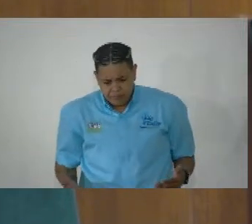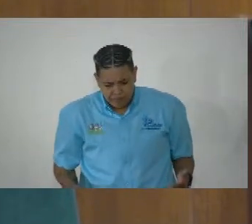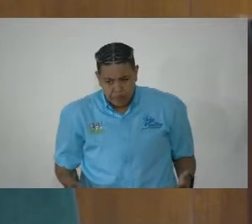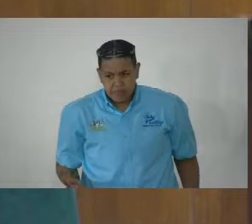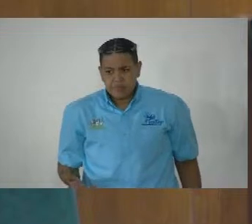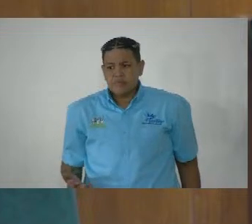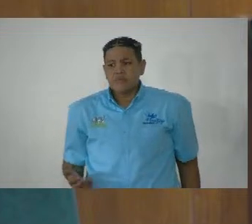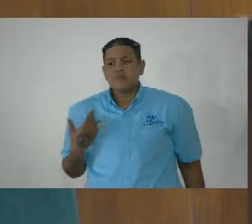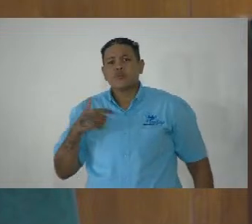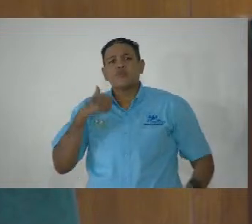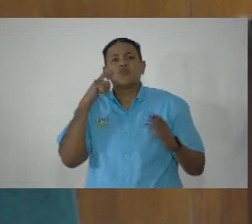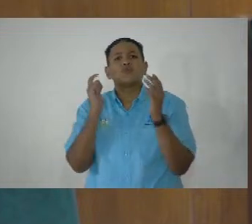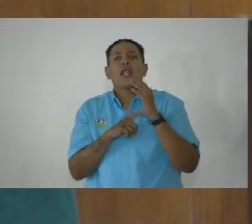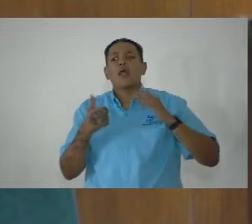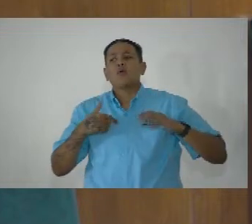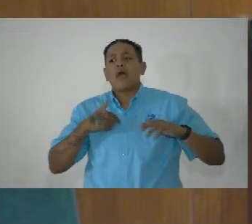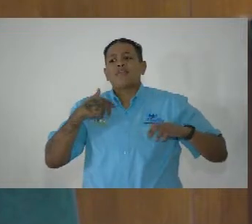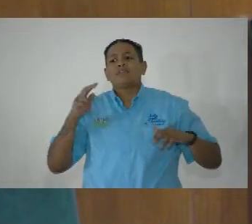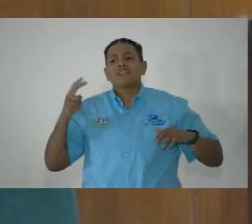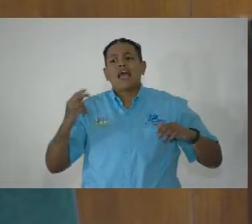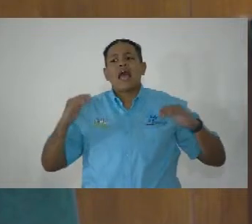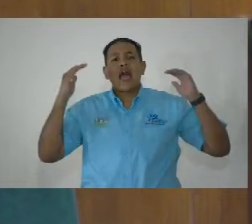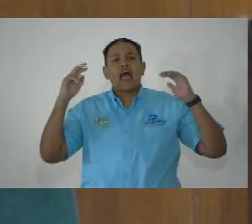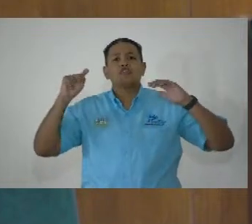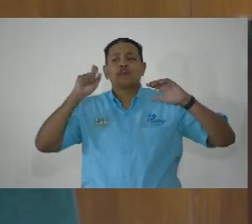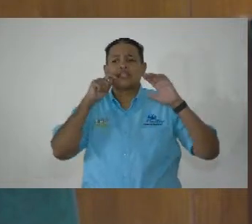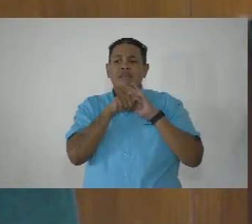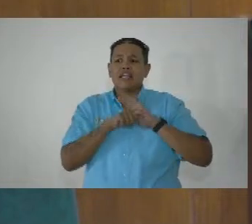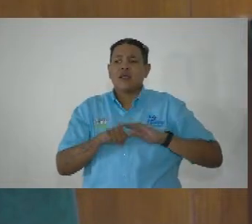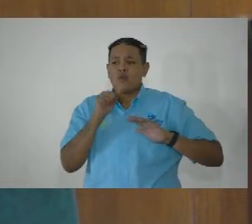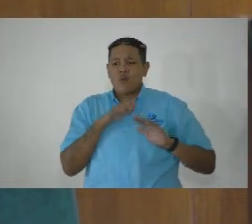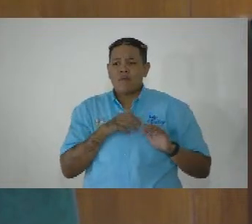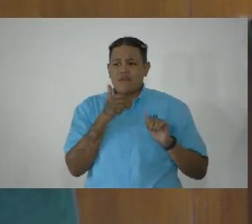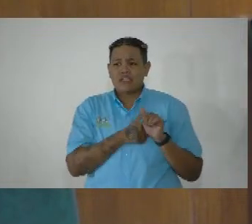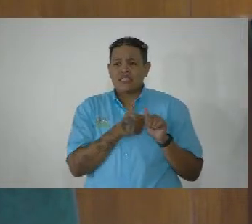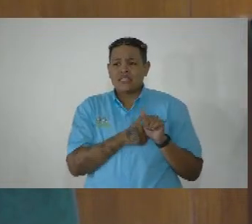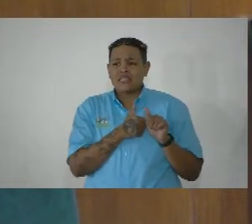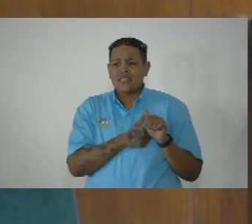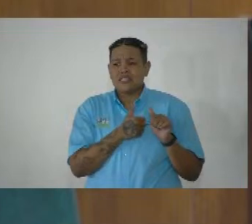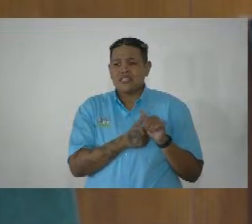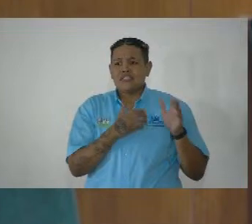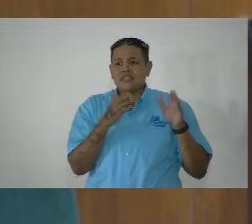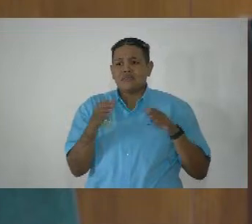we recognize that we have the second highest rate of killing of women per capita in the world. That's serious.